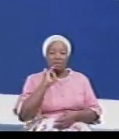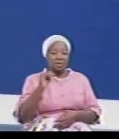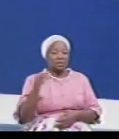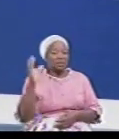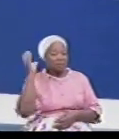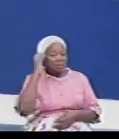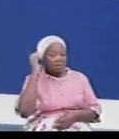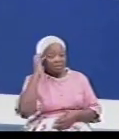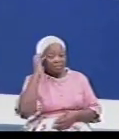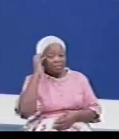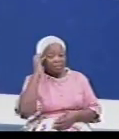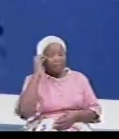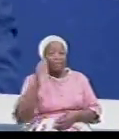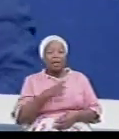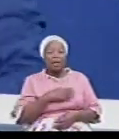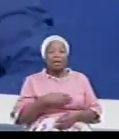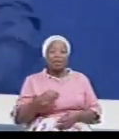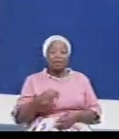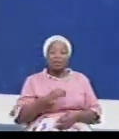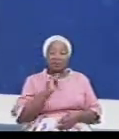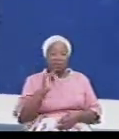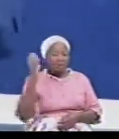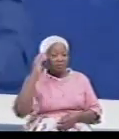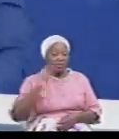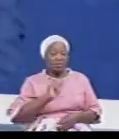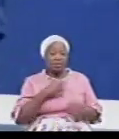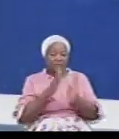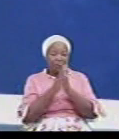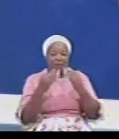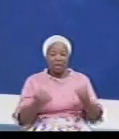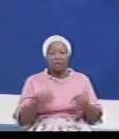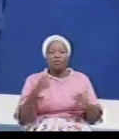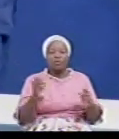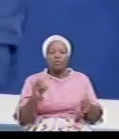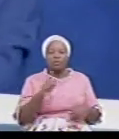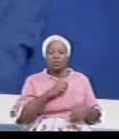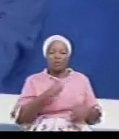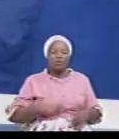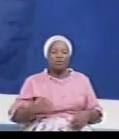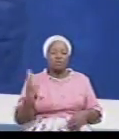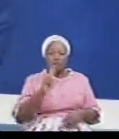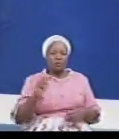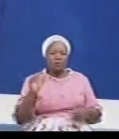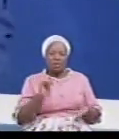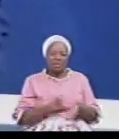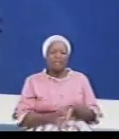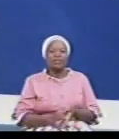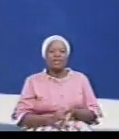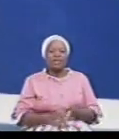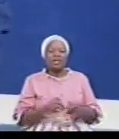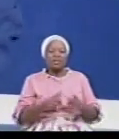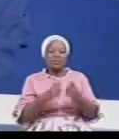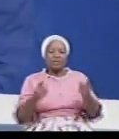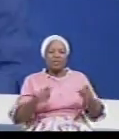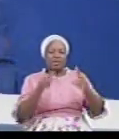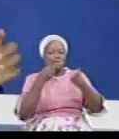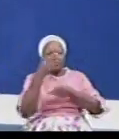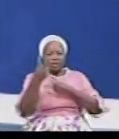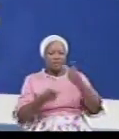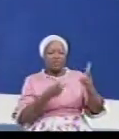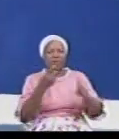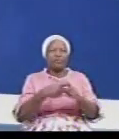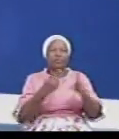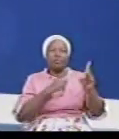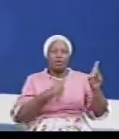Spirit of God will be converting them. Conversions on the streets. Conversions in the vehicles.